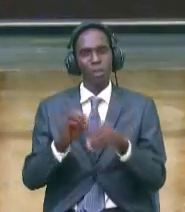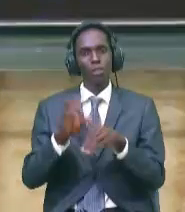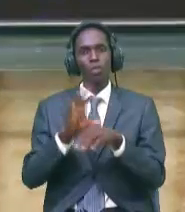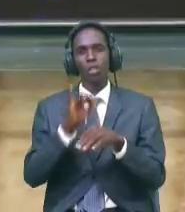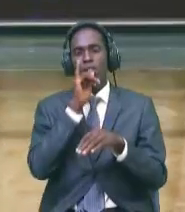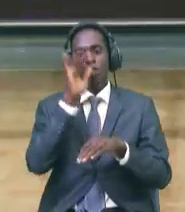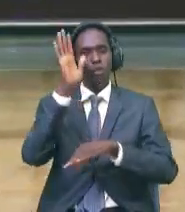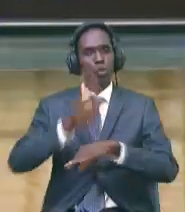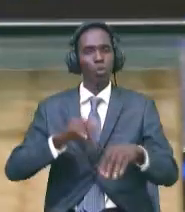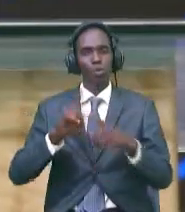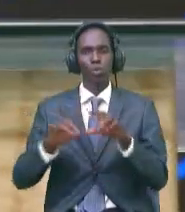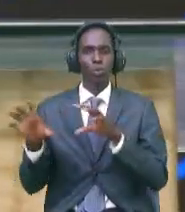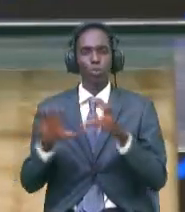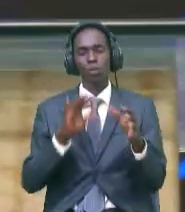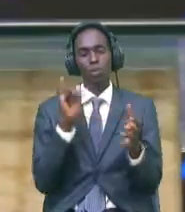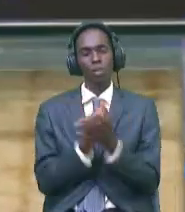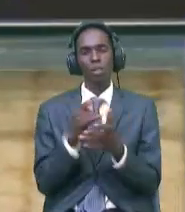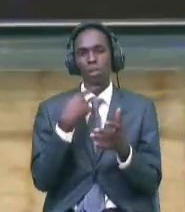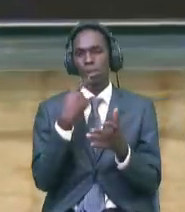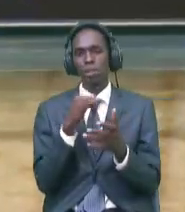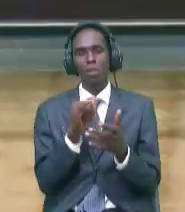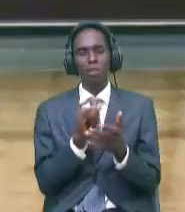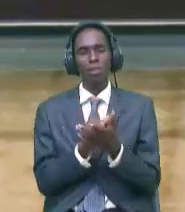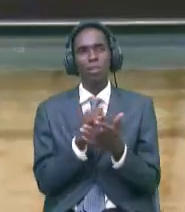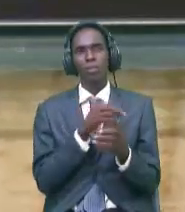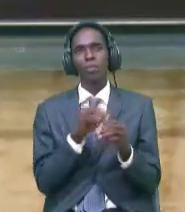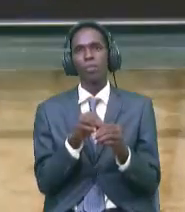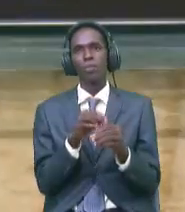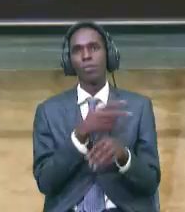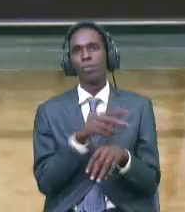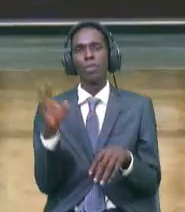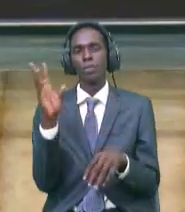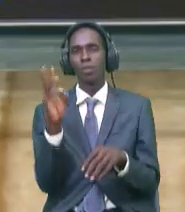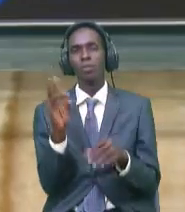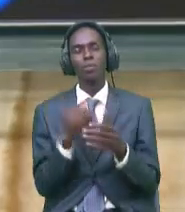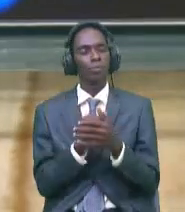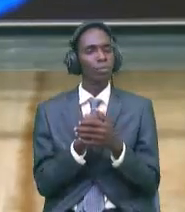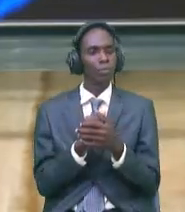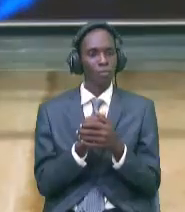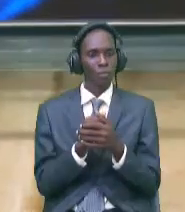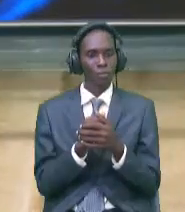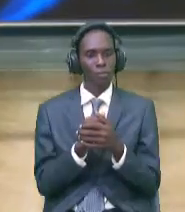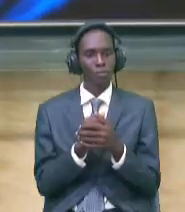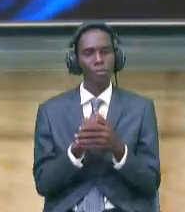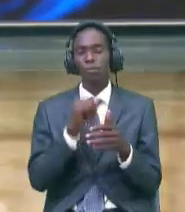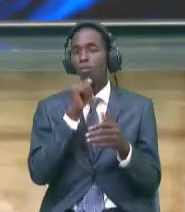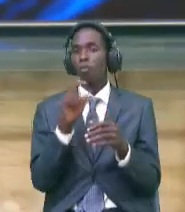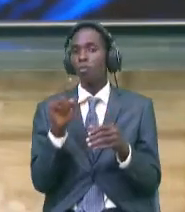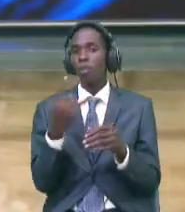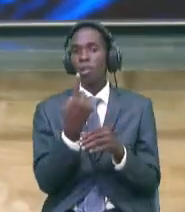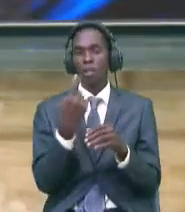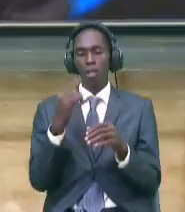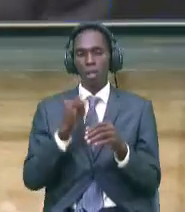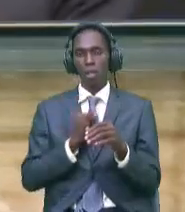us they have for my life laid down their own necks, unto whom not only I give thanks,